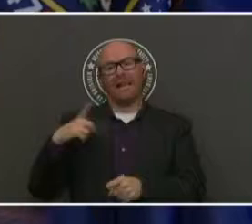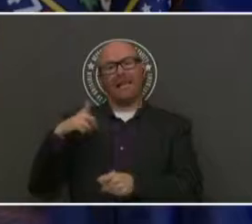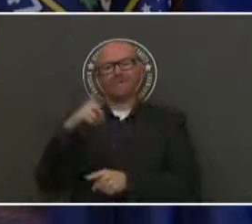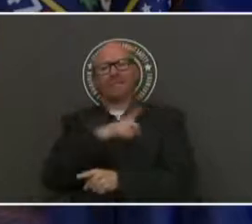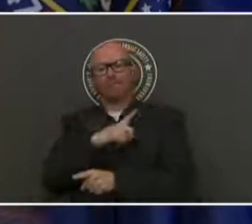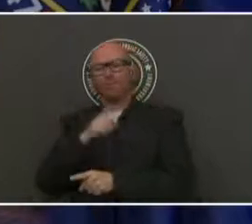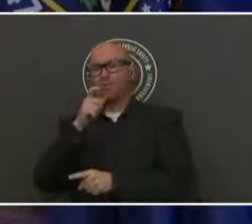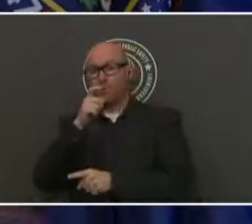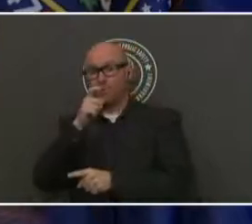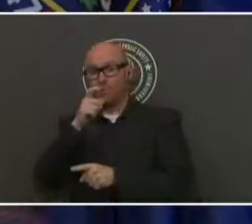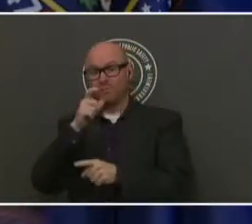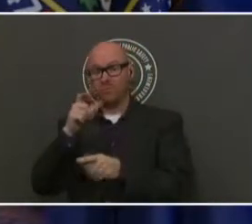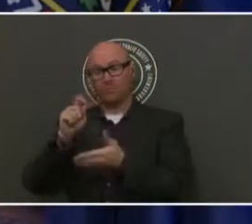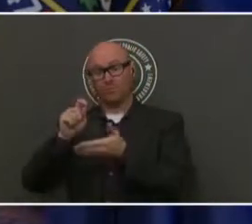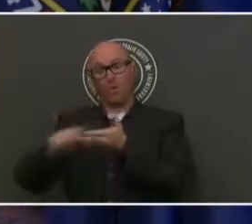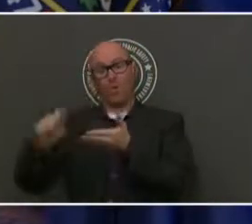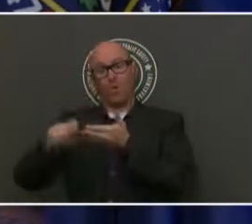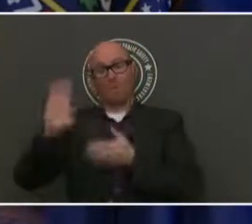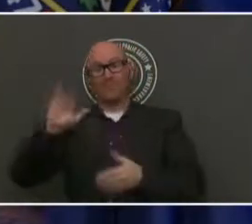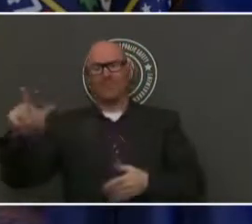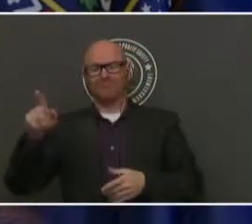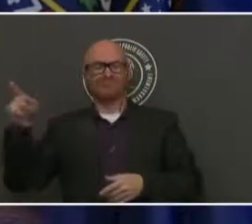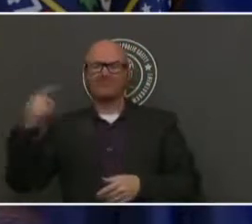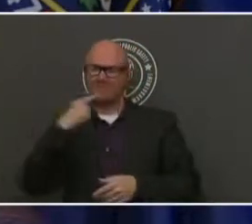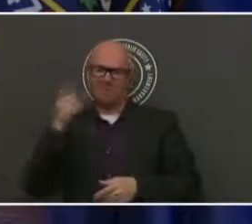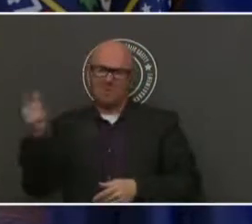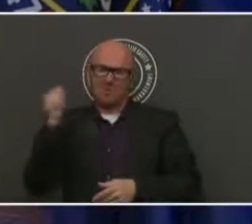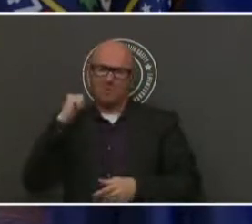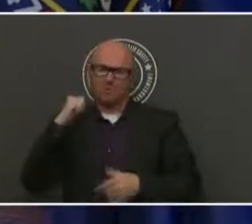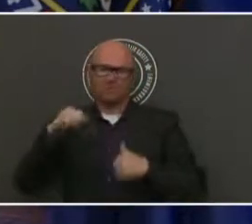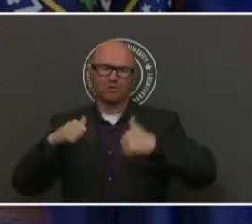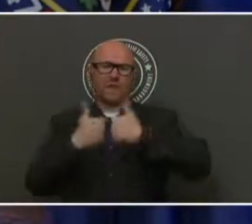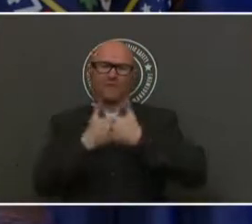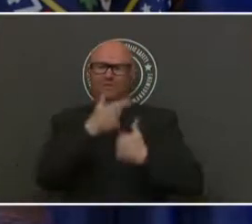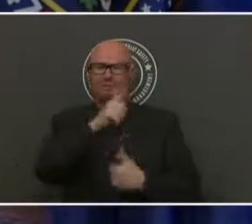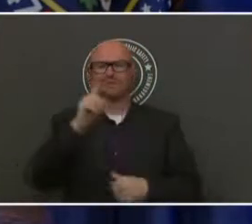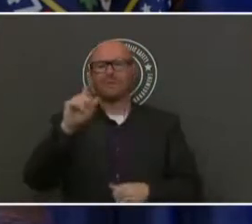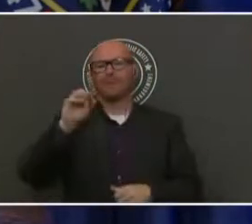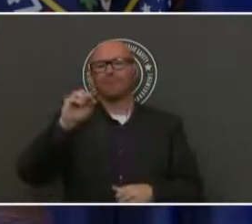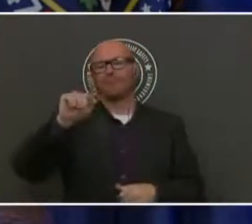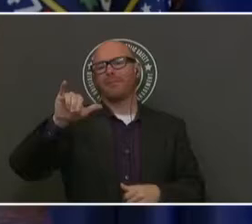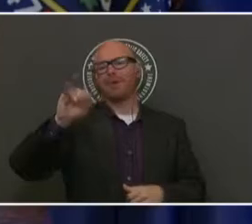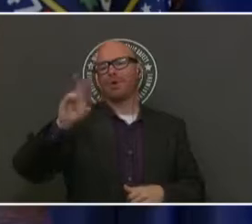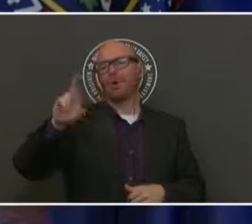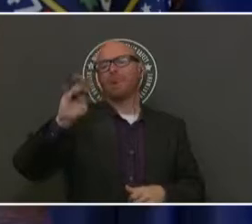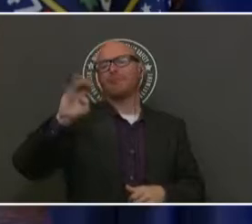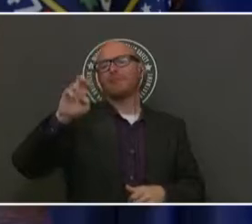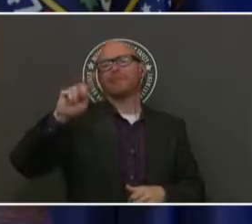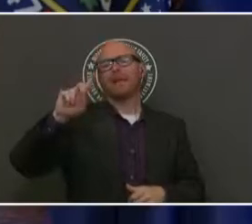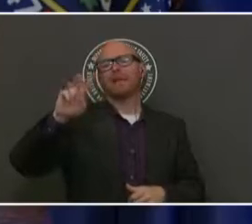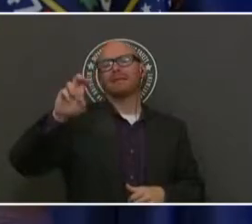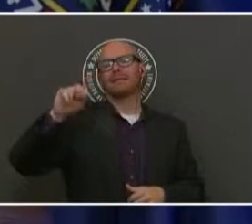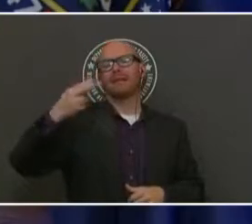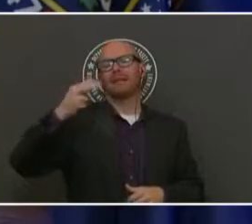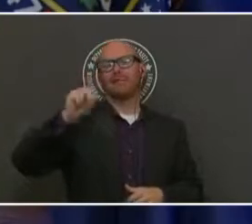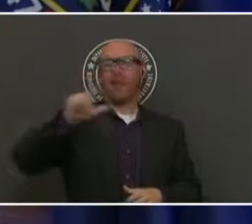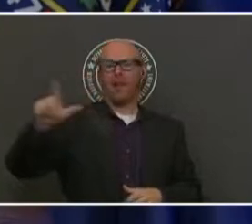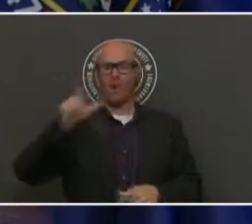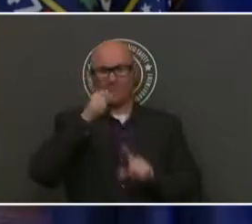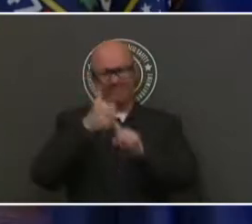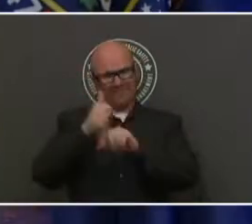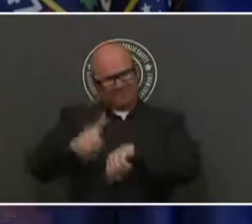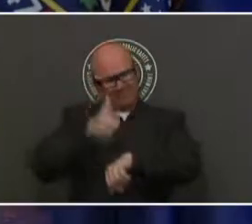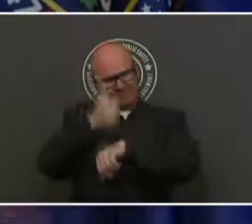said that they're not going to challenge that, and so I think the answer is probably yes, but that would